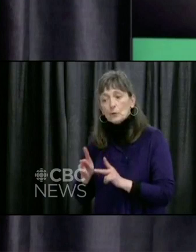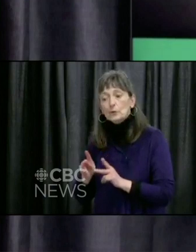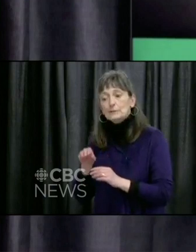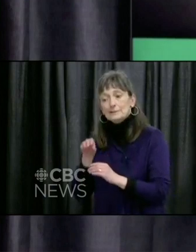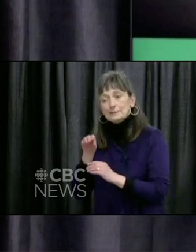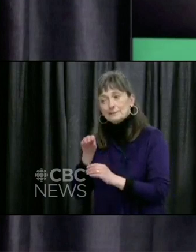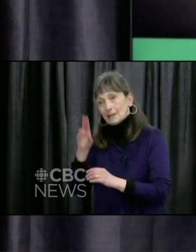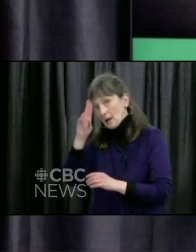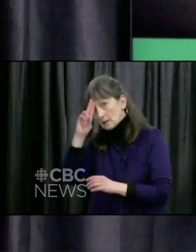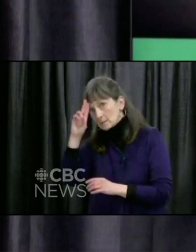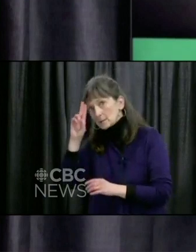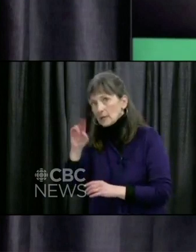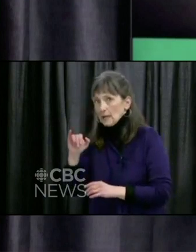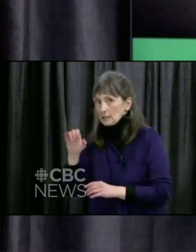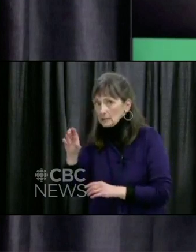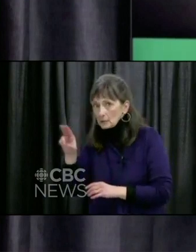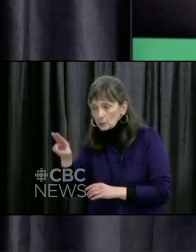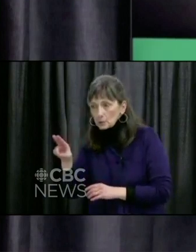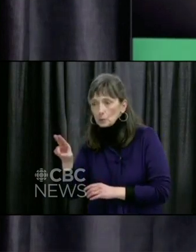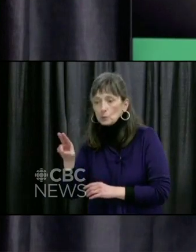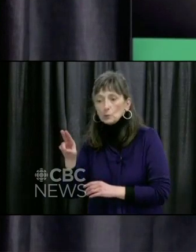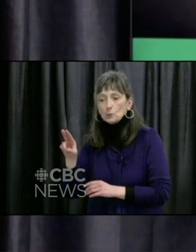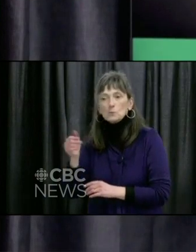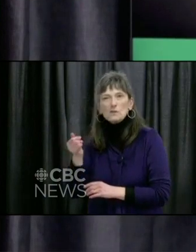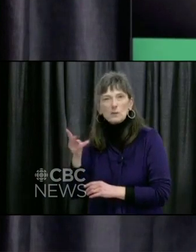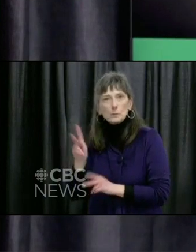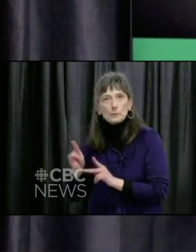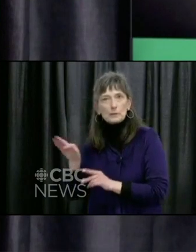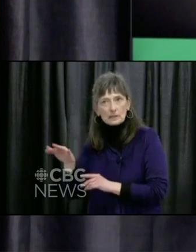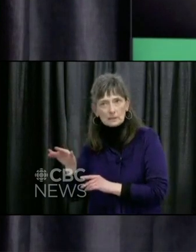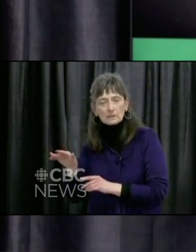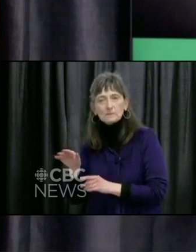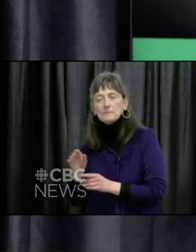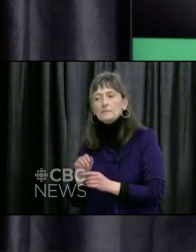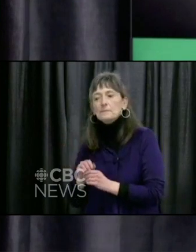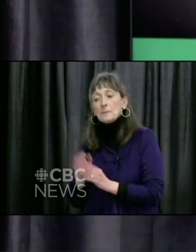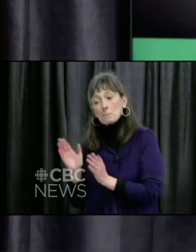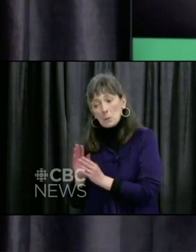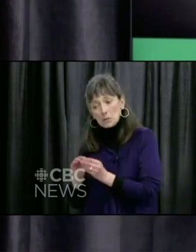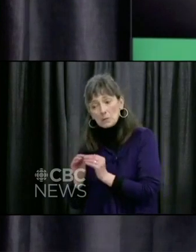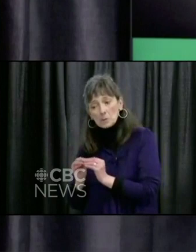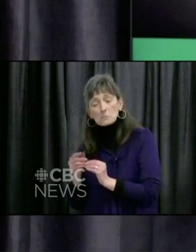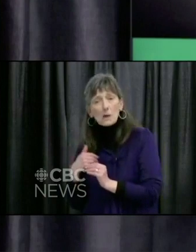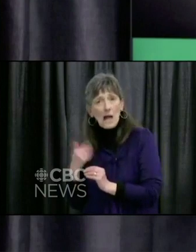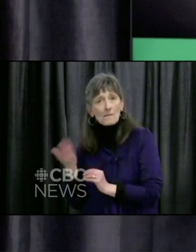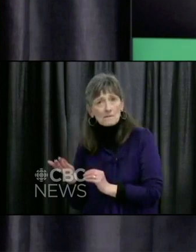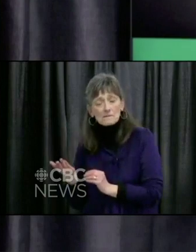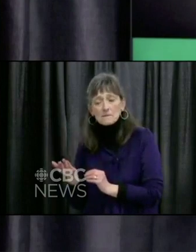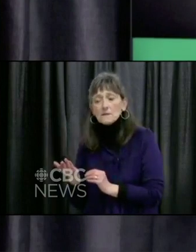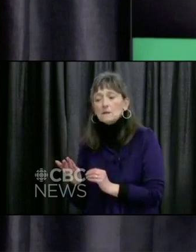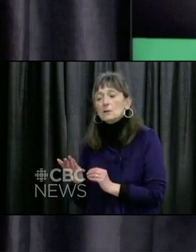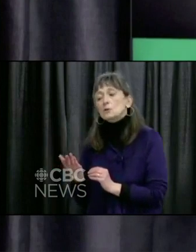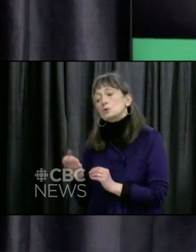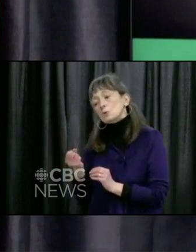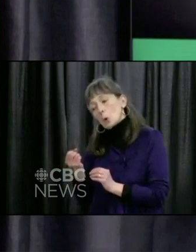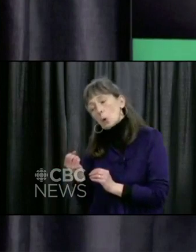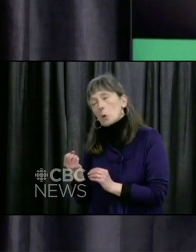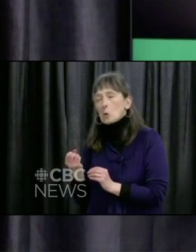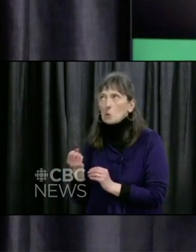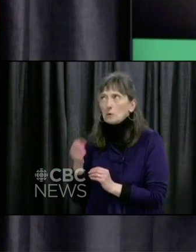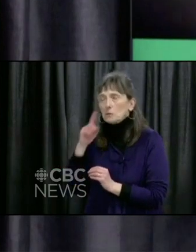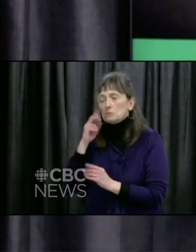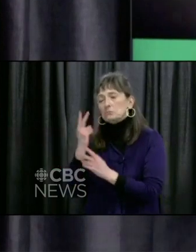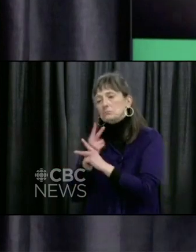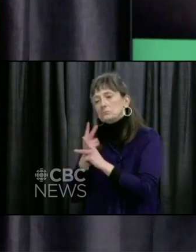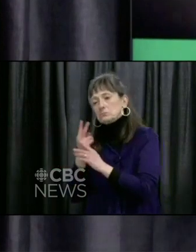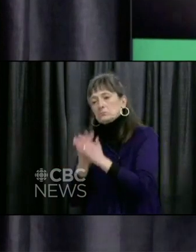hospital, within the ICU. And so it was, even though the numbers were small, it was possible to model somewhat